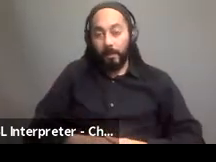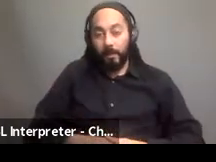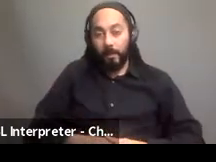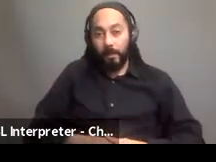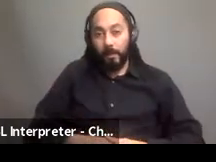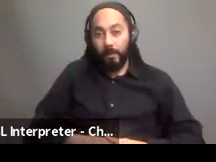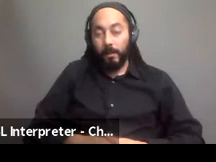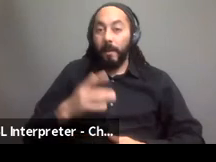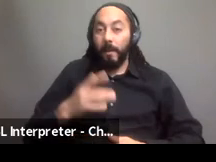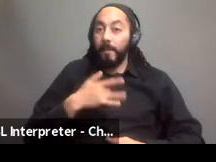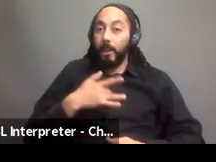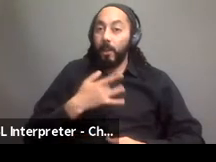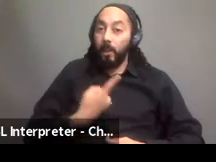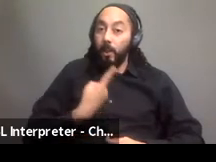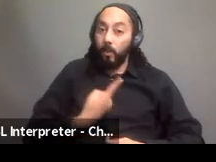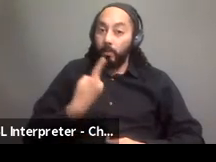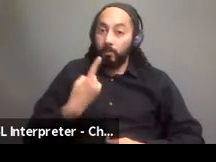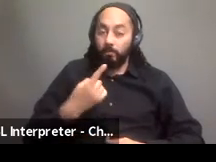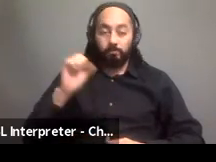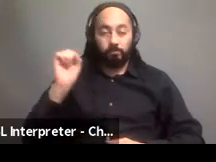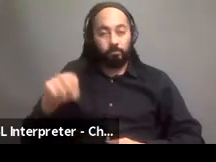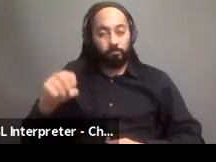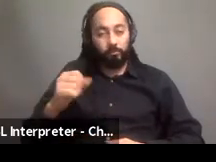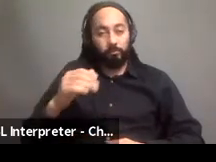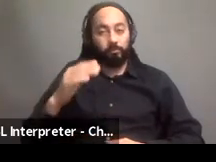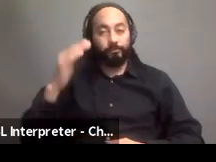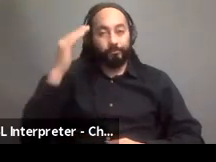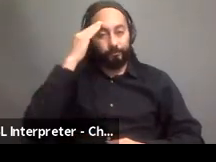Feeling alone. Oh yeah, I've heard that from a lot of the clients.